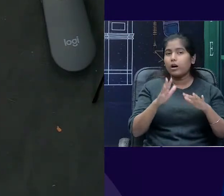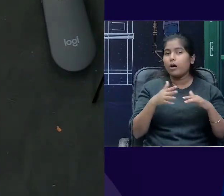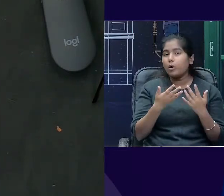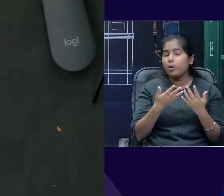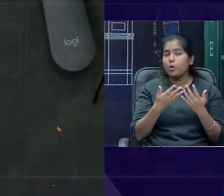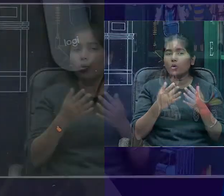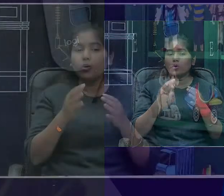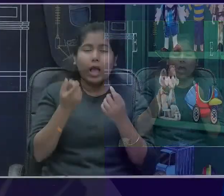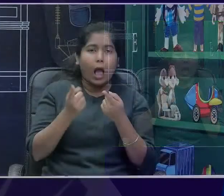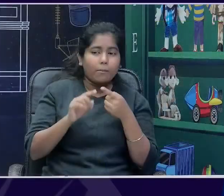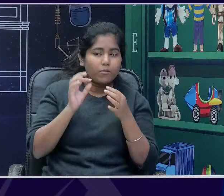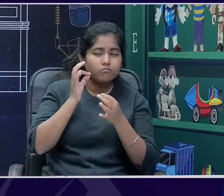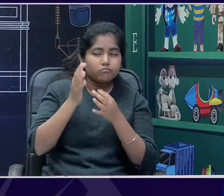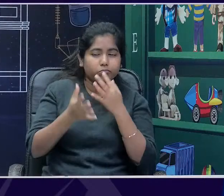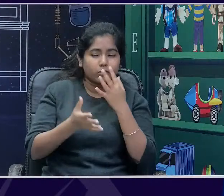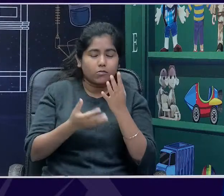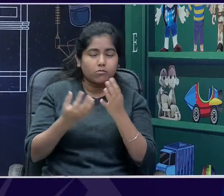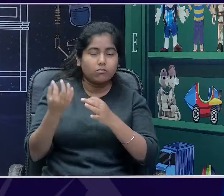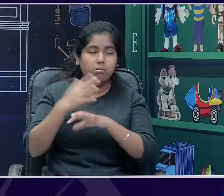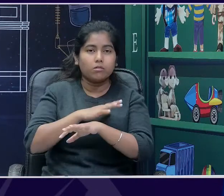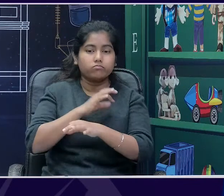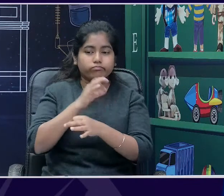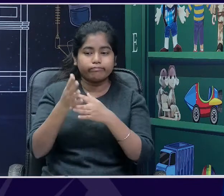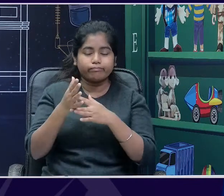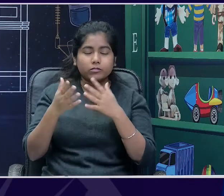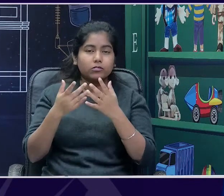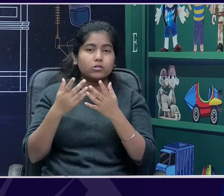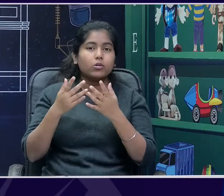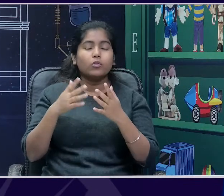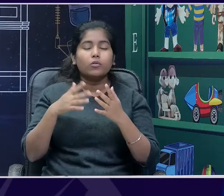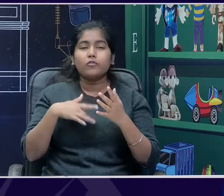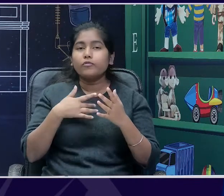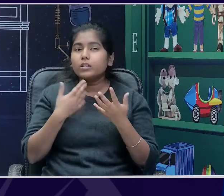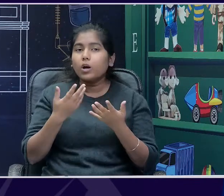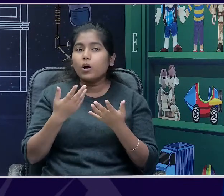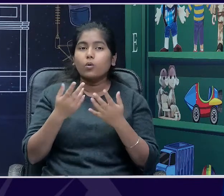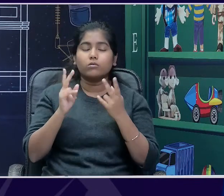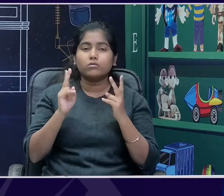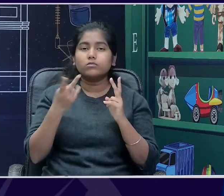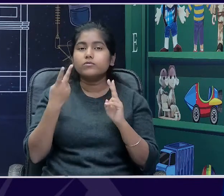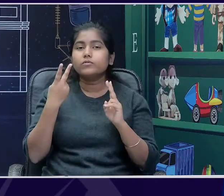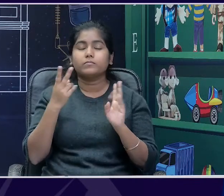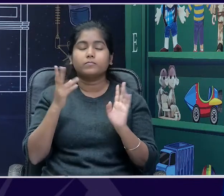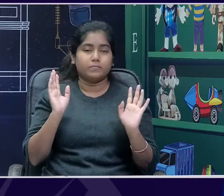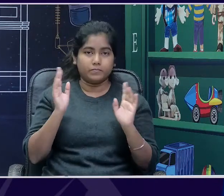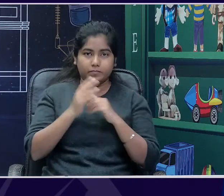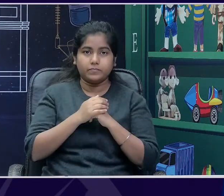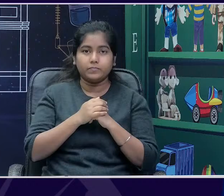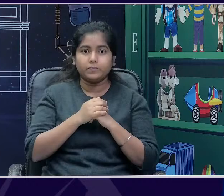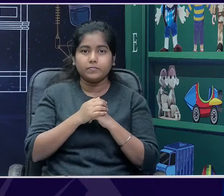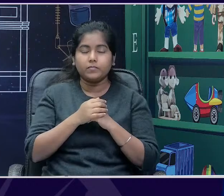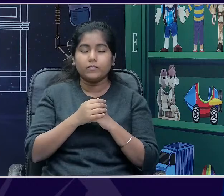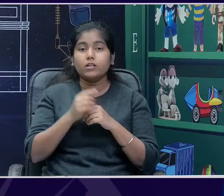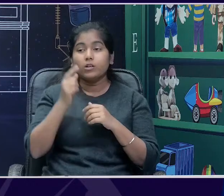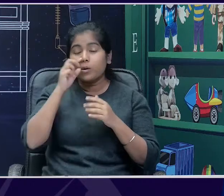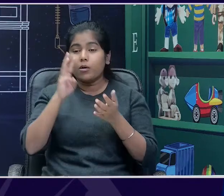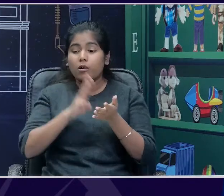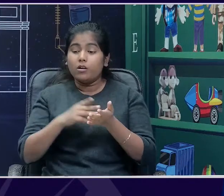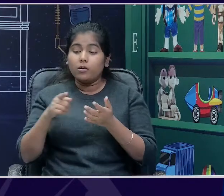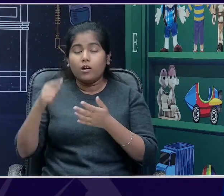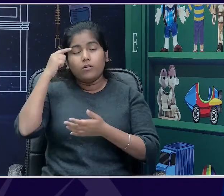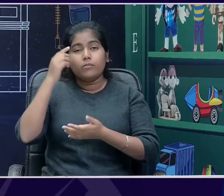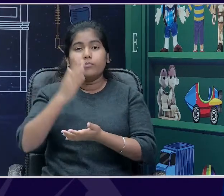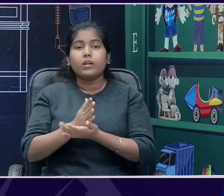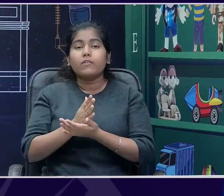about the burn scars on the face. Okay. Okay. Right. So, which Maya believed, but those